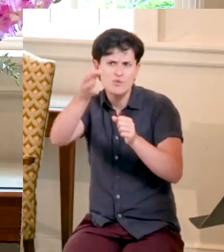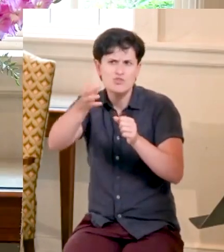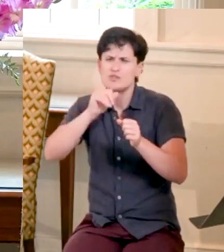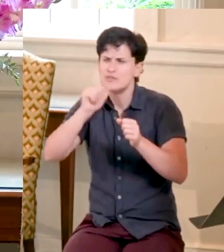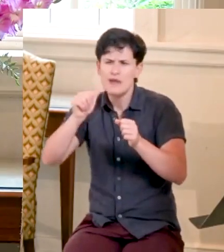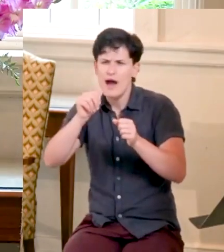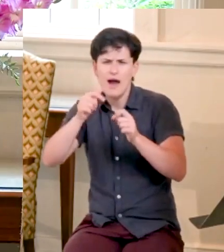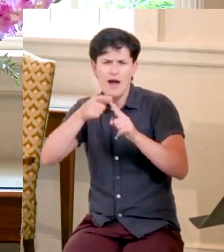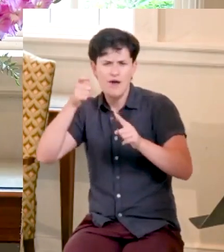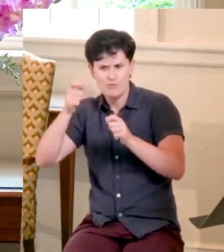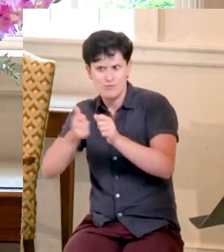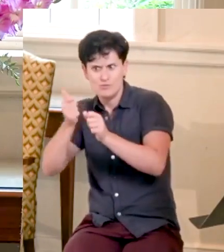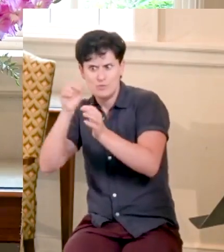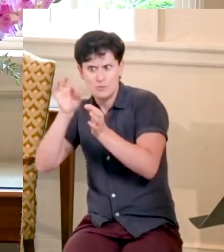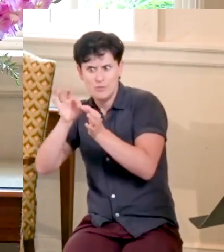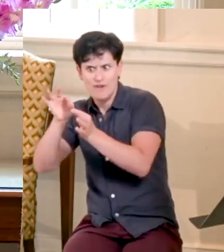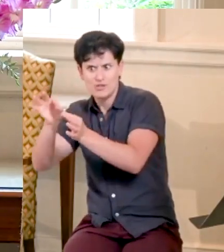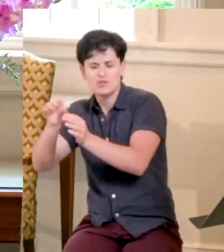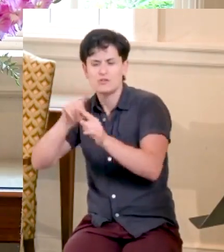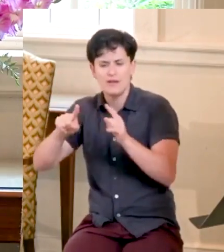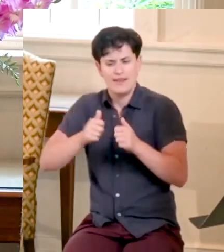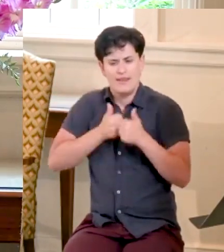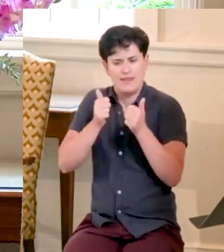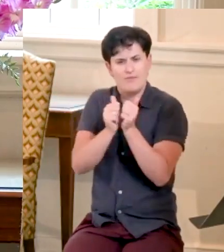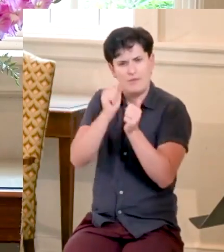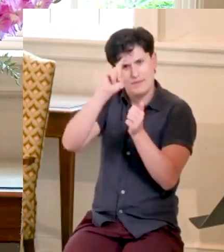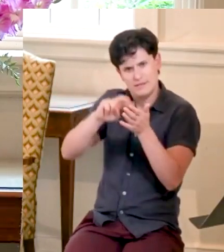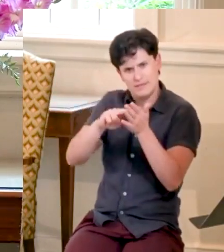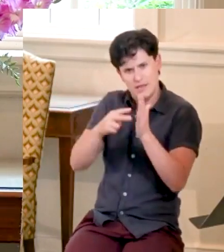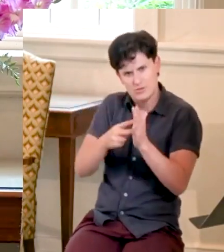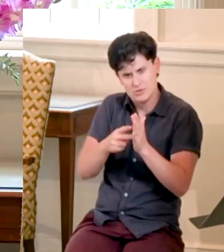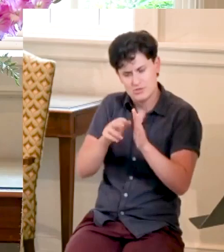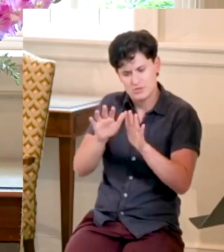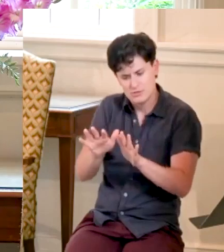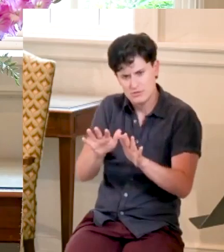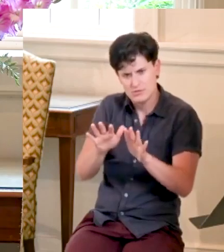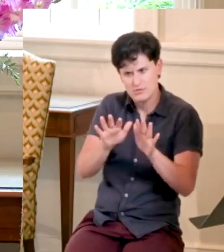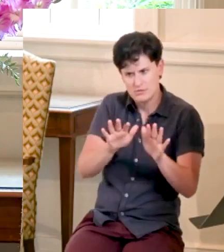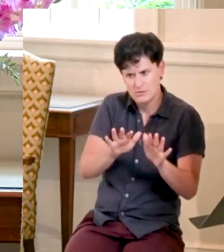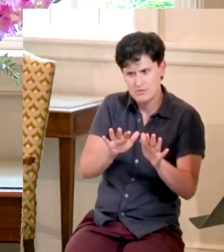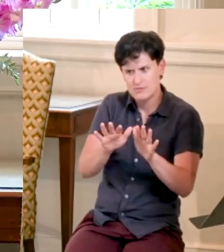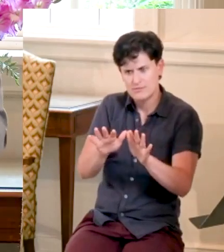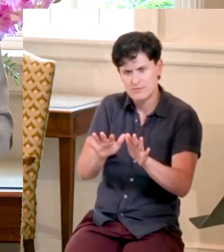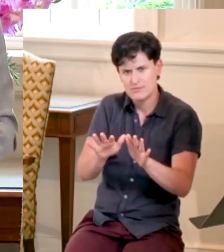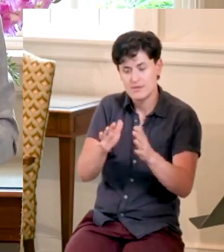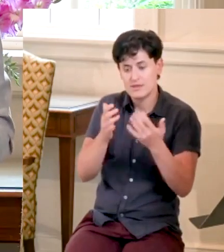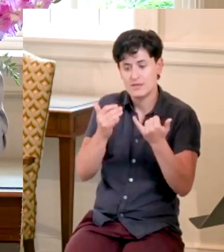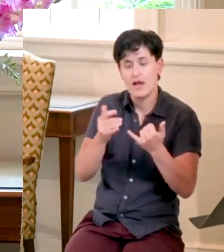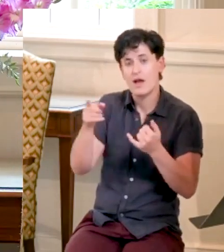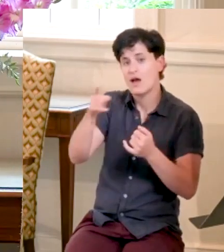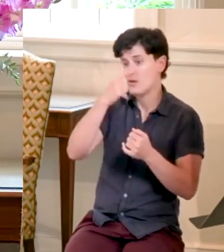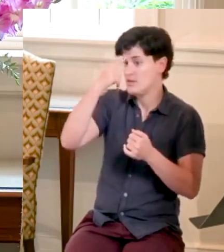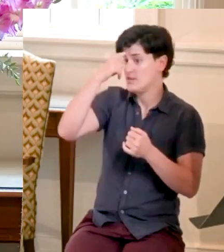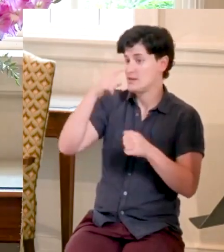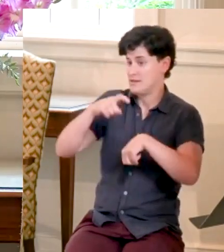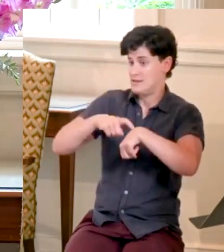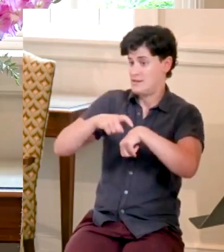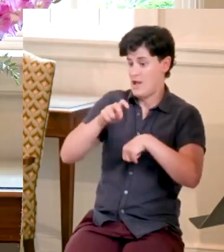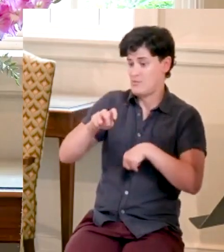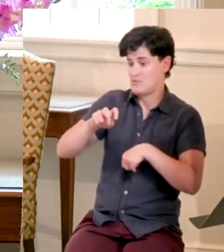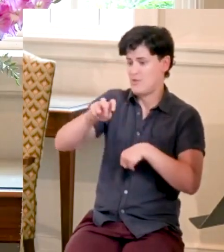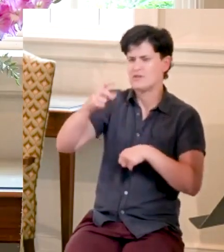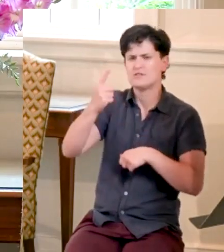with intention now. We think of time travel as something that